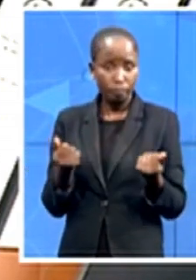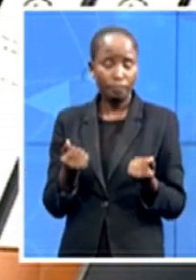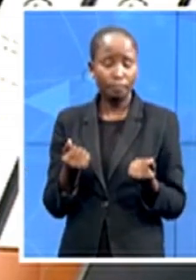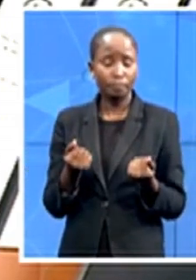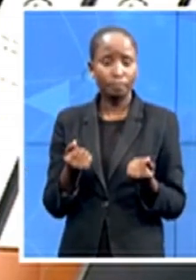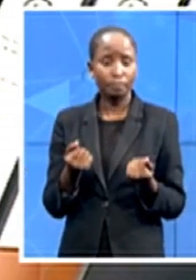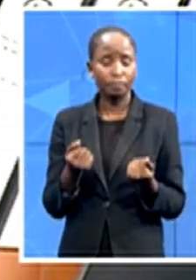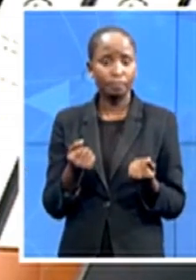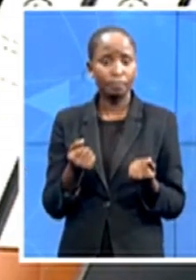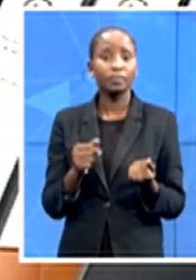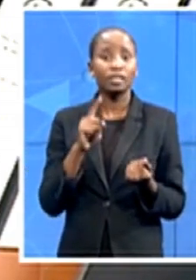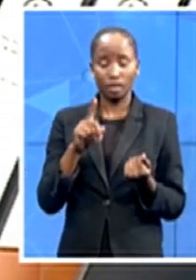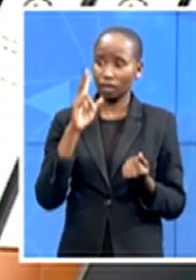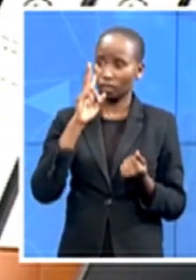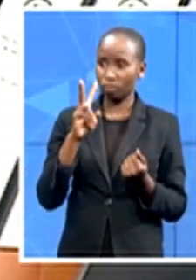project.